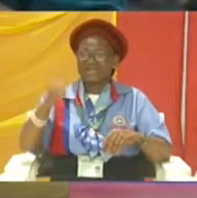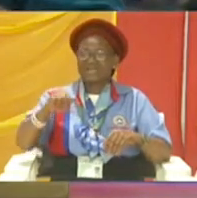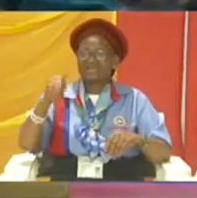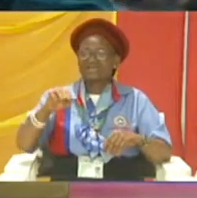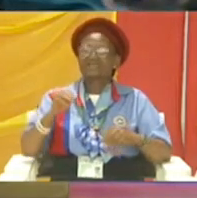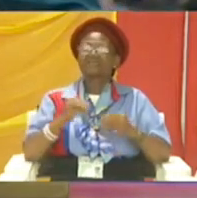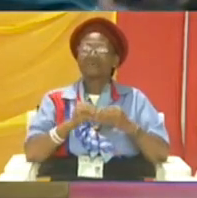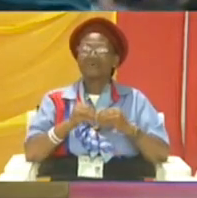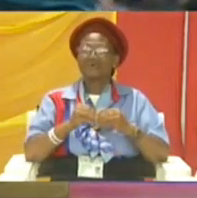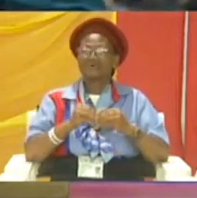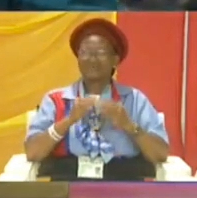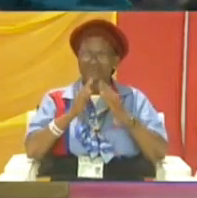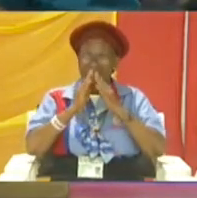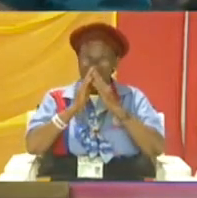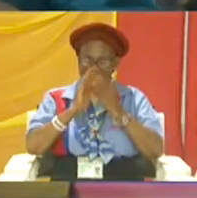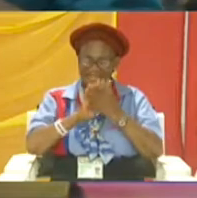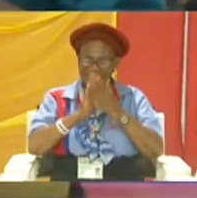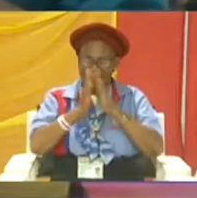Silence.